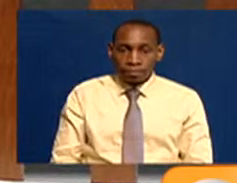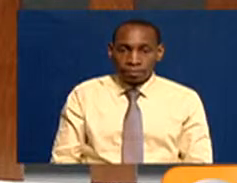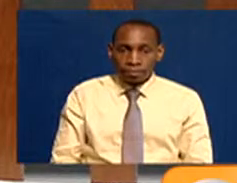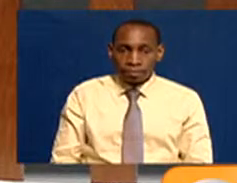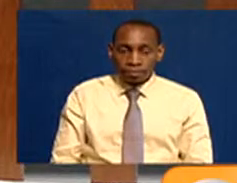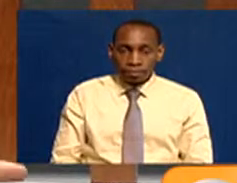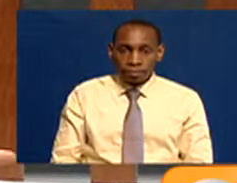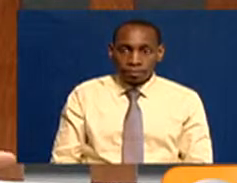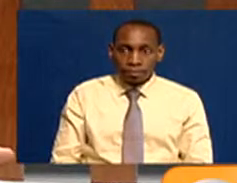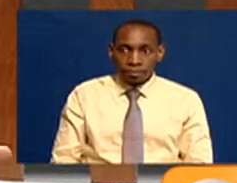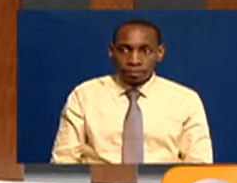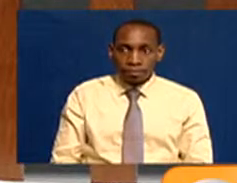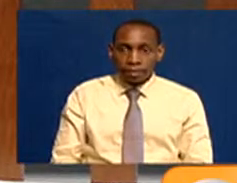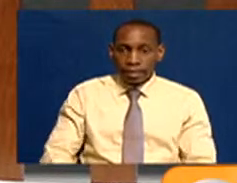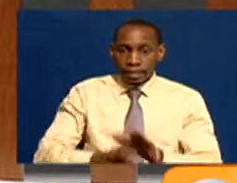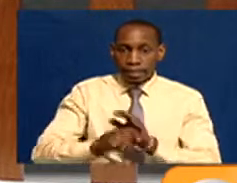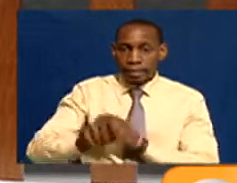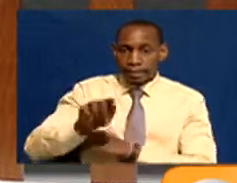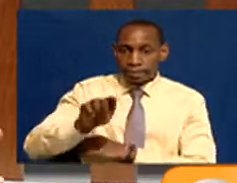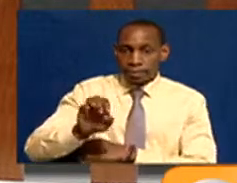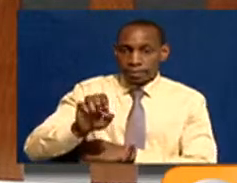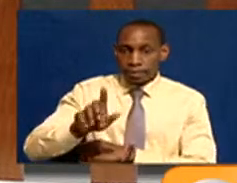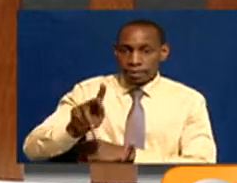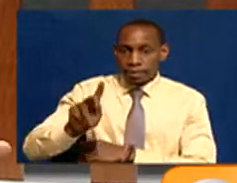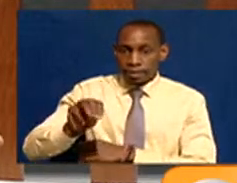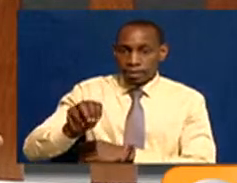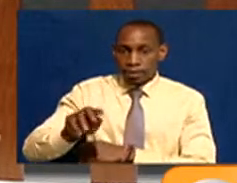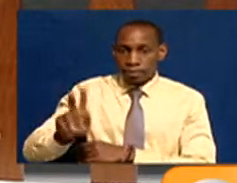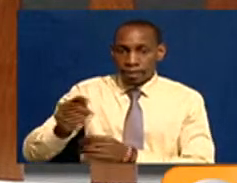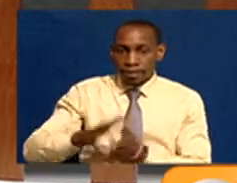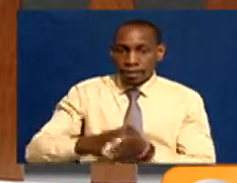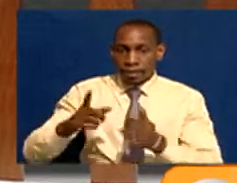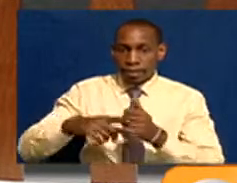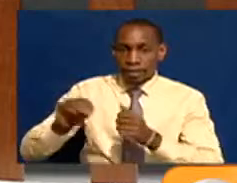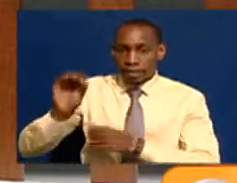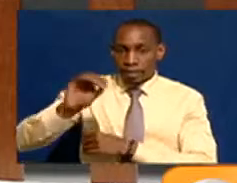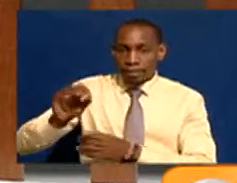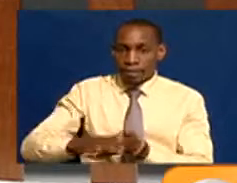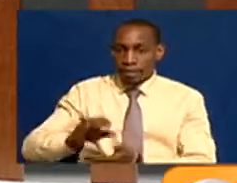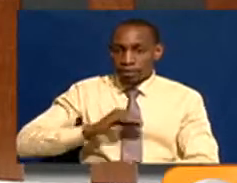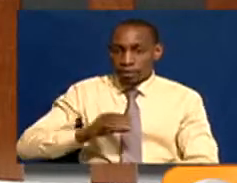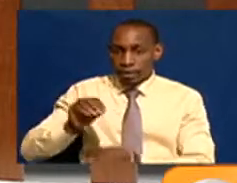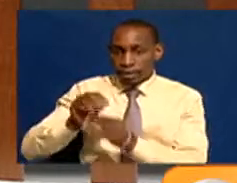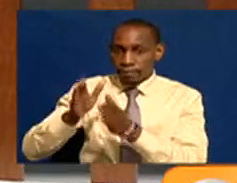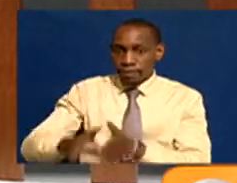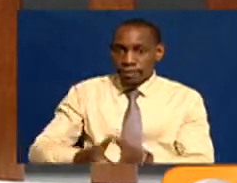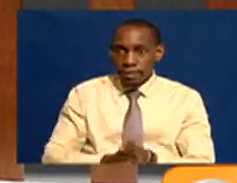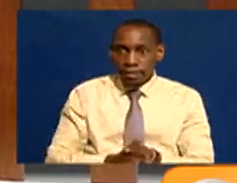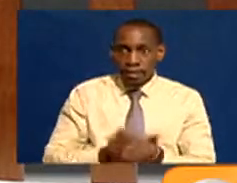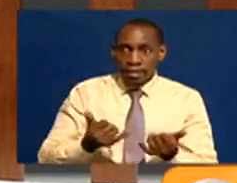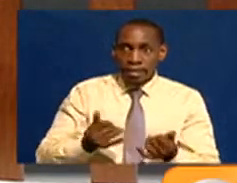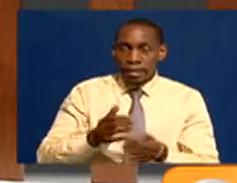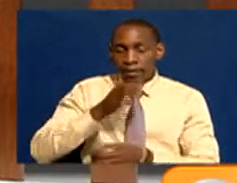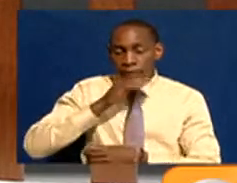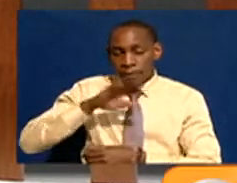fairly well, Telecom Kenya, 60% owned by an investor, Helios, out there. Then they were frustrated